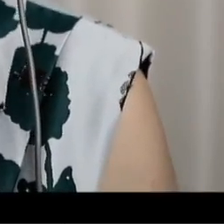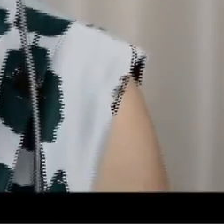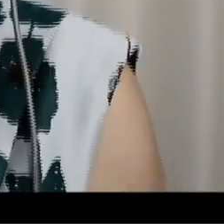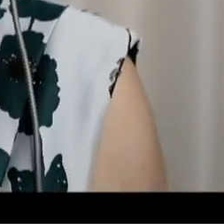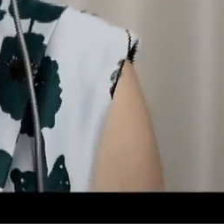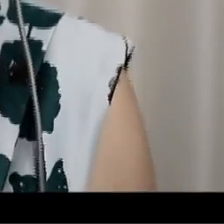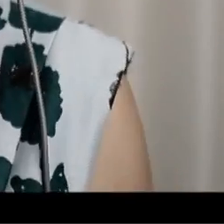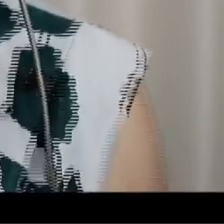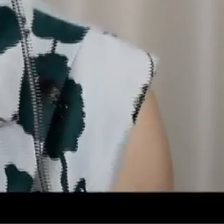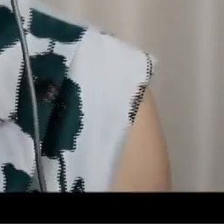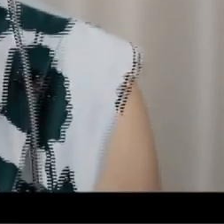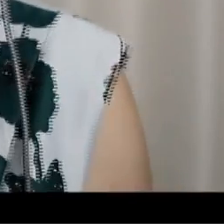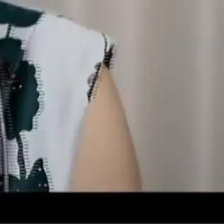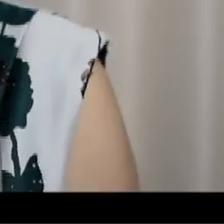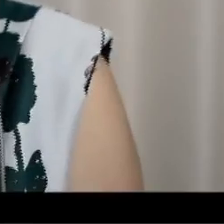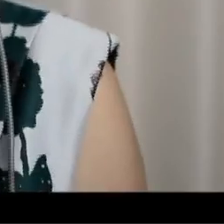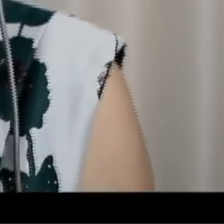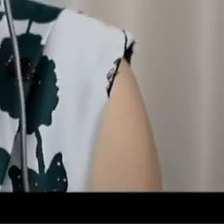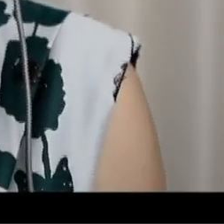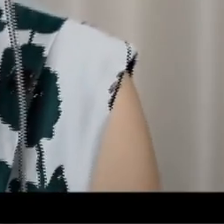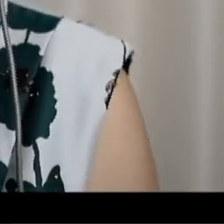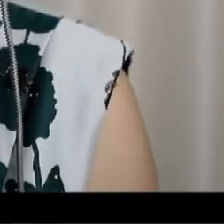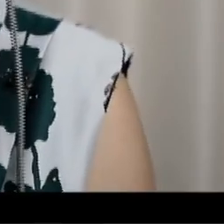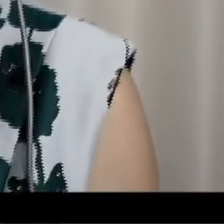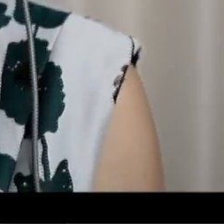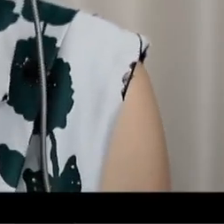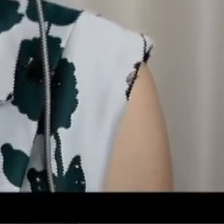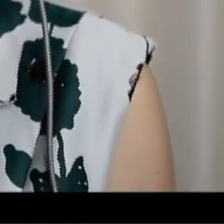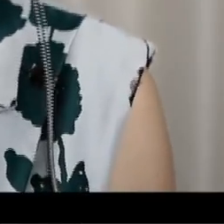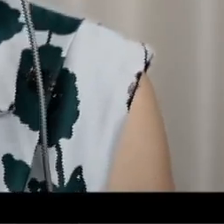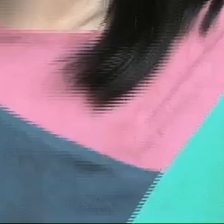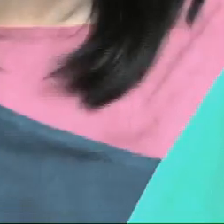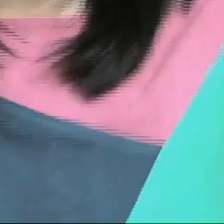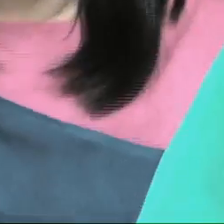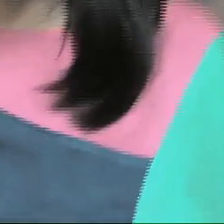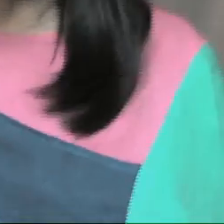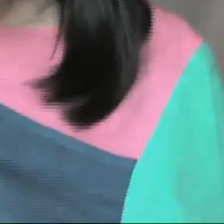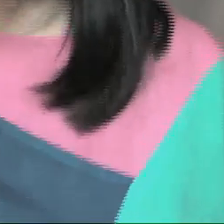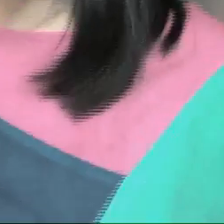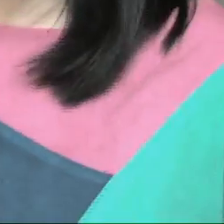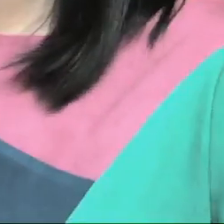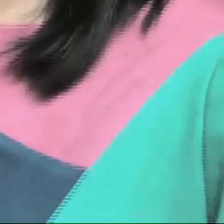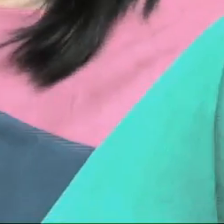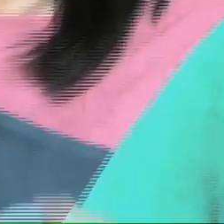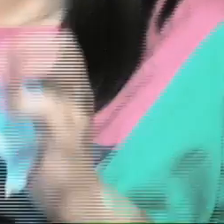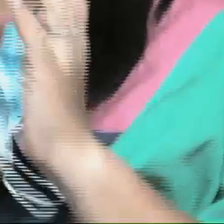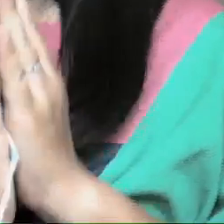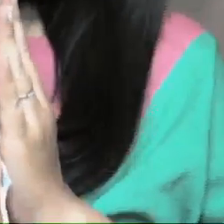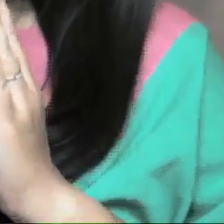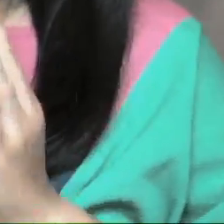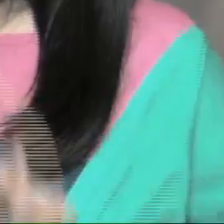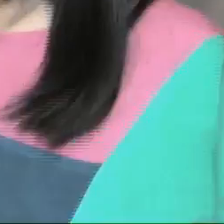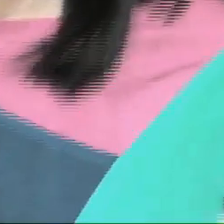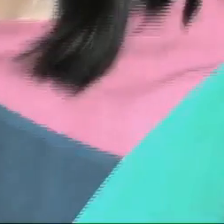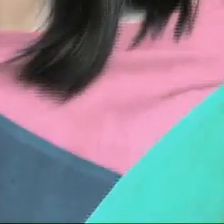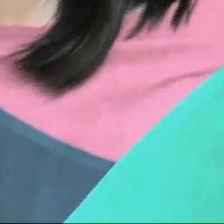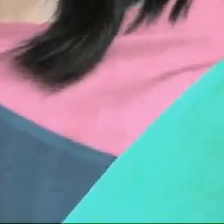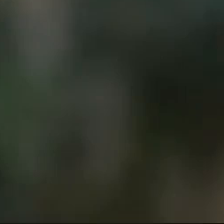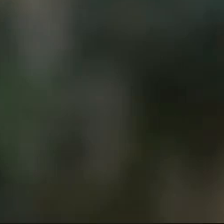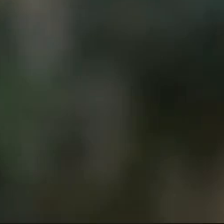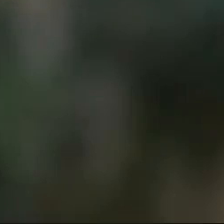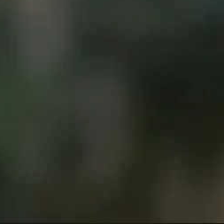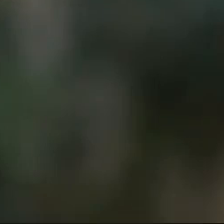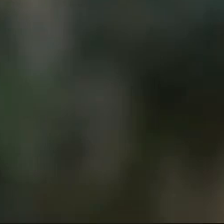hari, tidur cukup itu pasti. Dan jangan panik, berdoa tiada